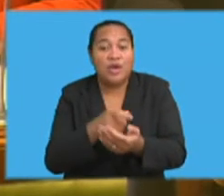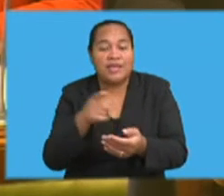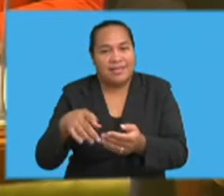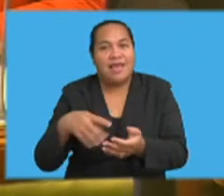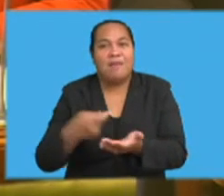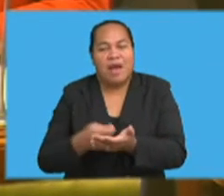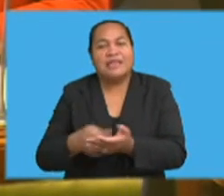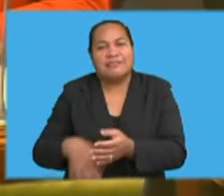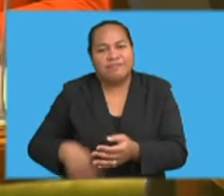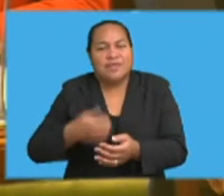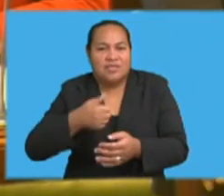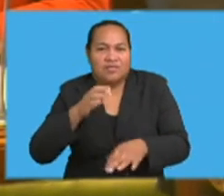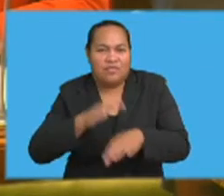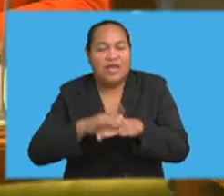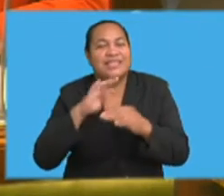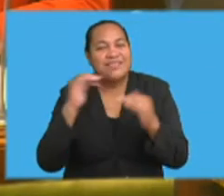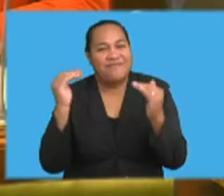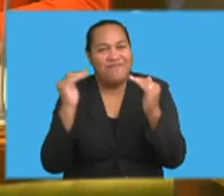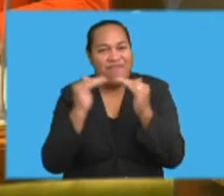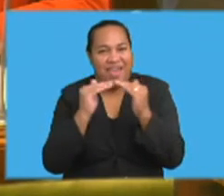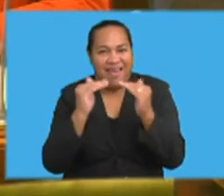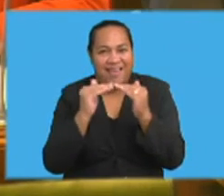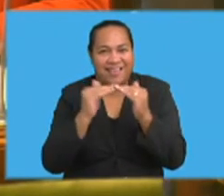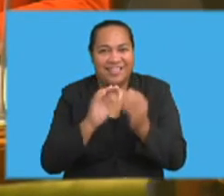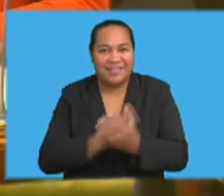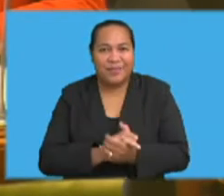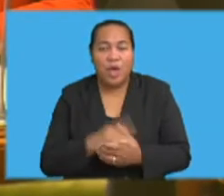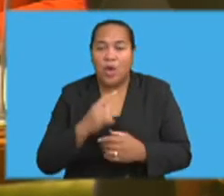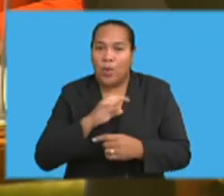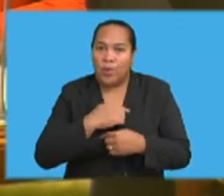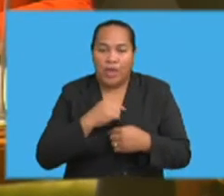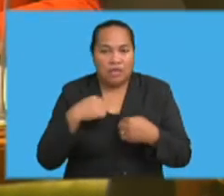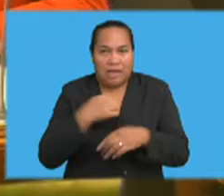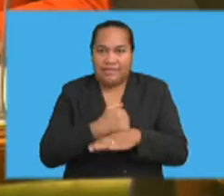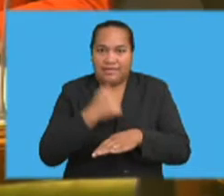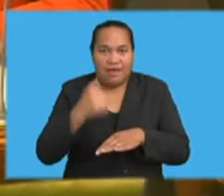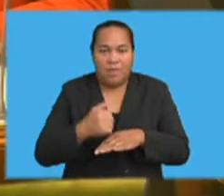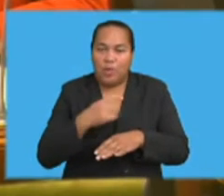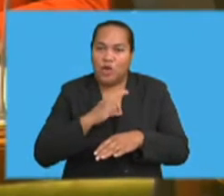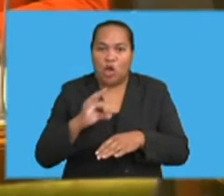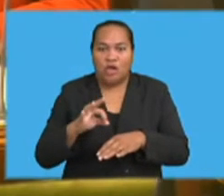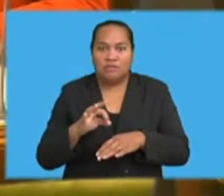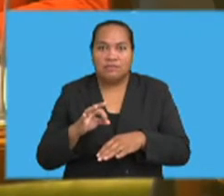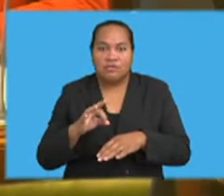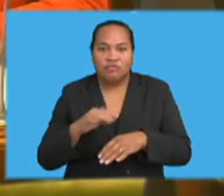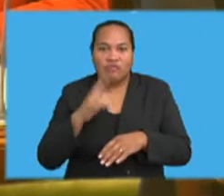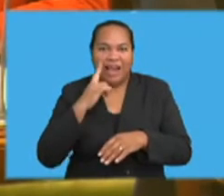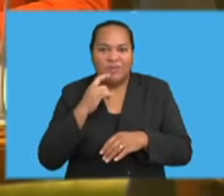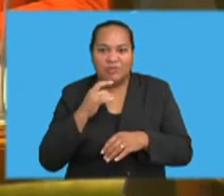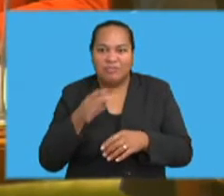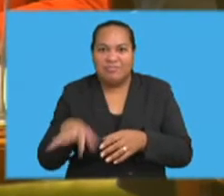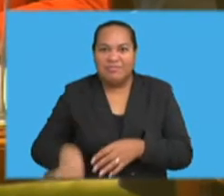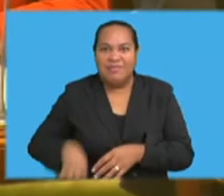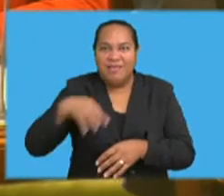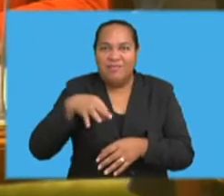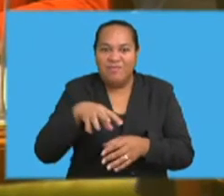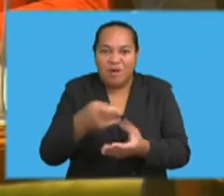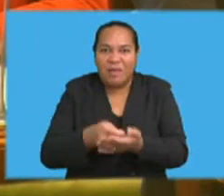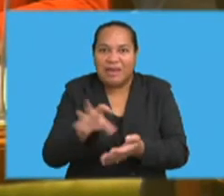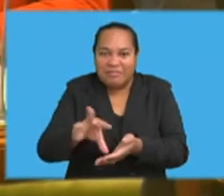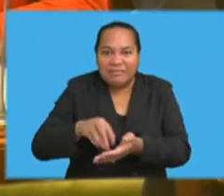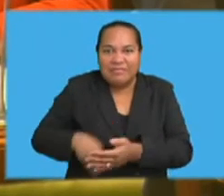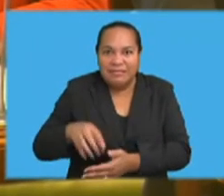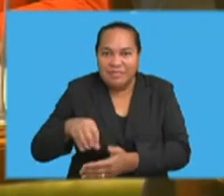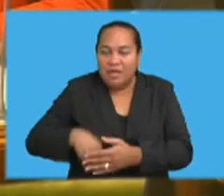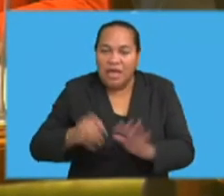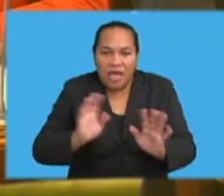to government also is fair. We are never in the business, as government, of making money, Madam Speaker. The Valuation